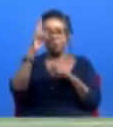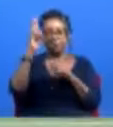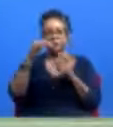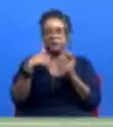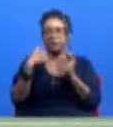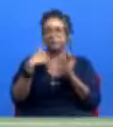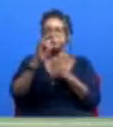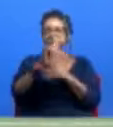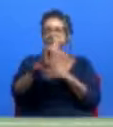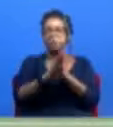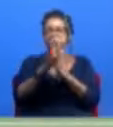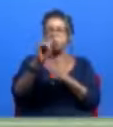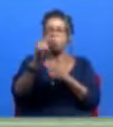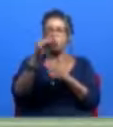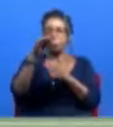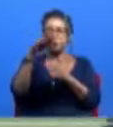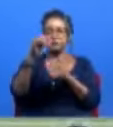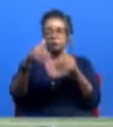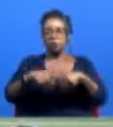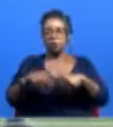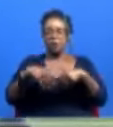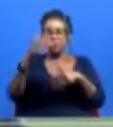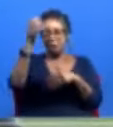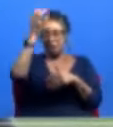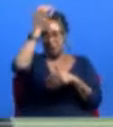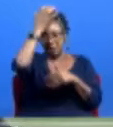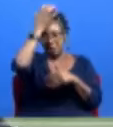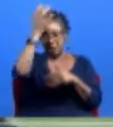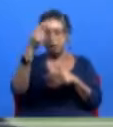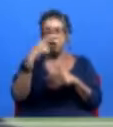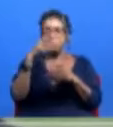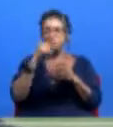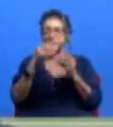with Muhoroni Youth, Kakamega Homeboy beat Ulinzi